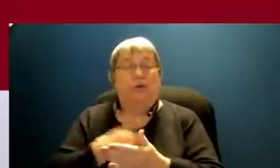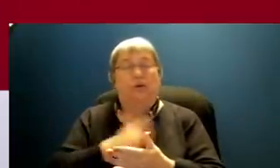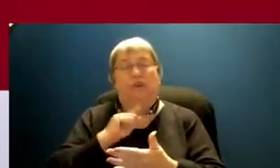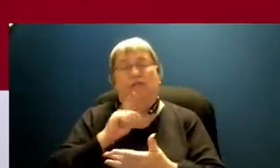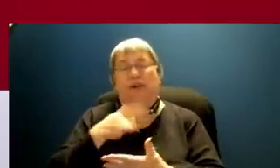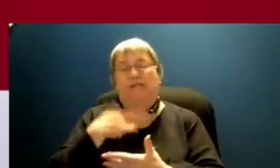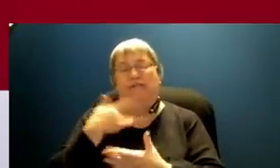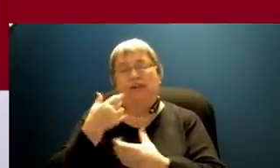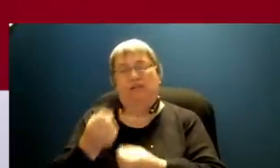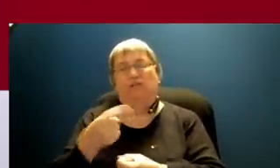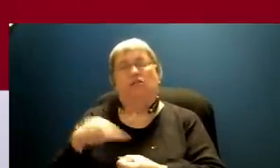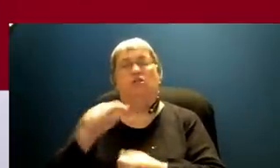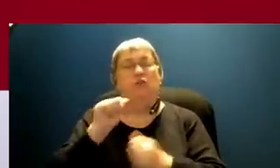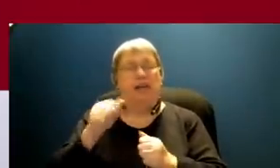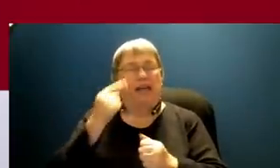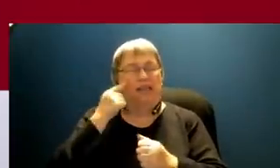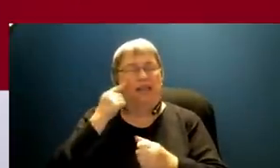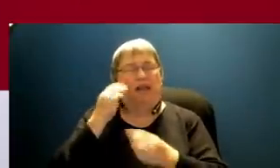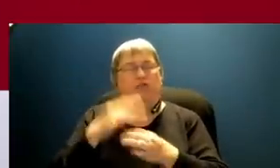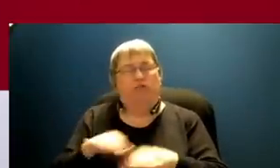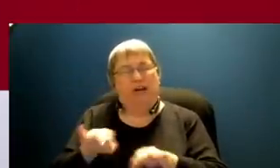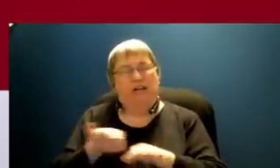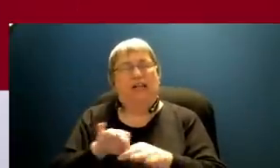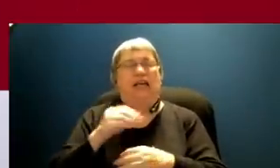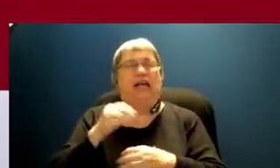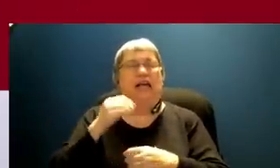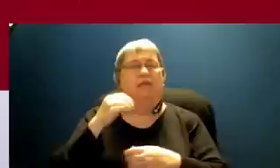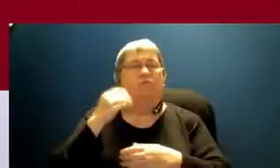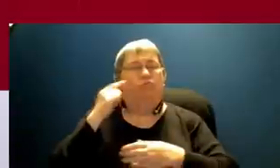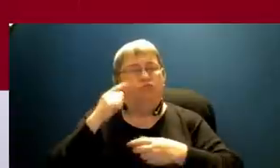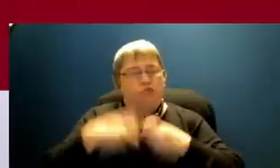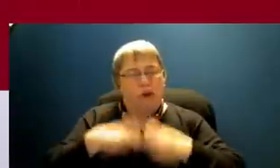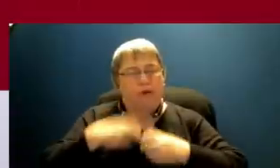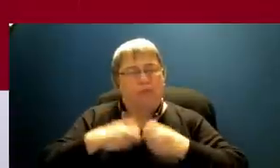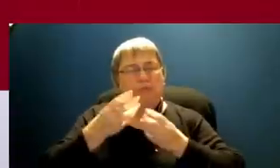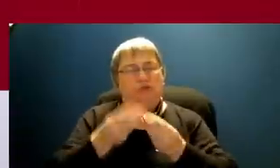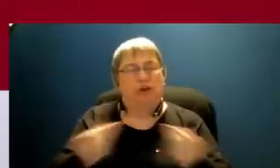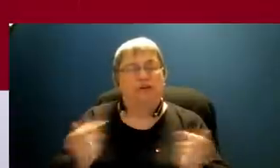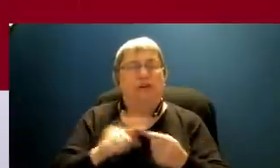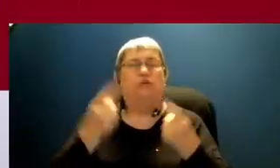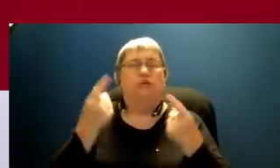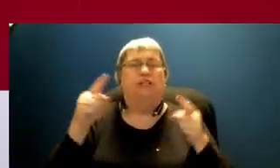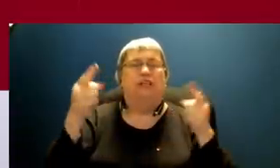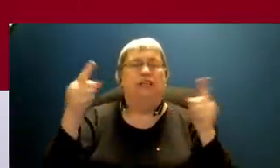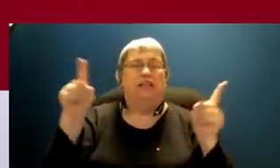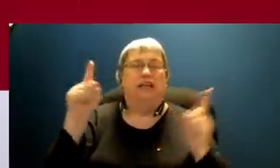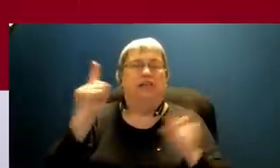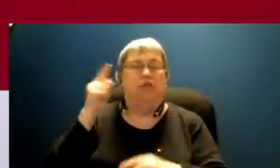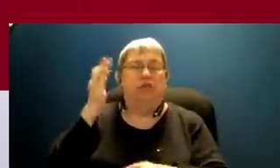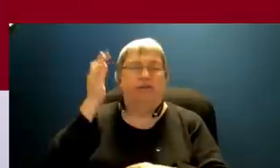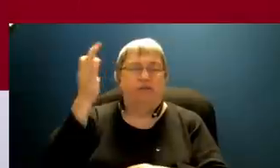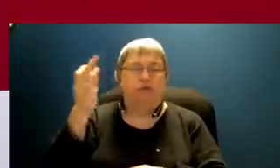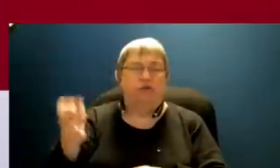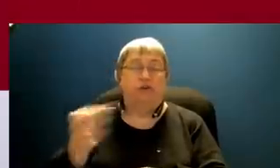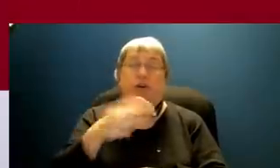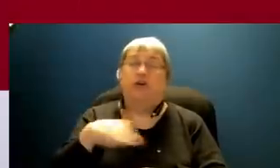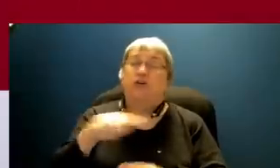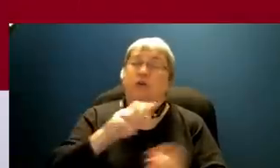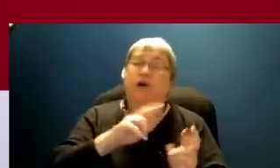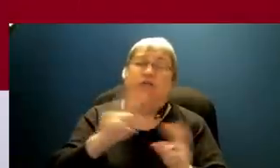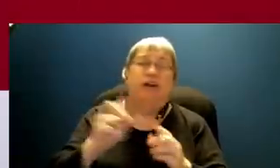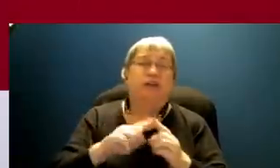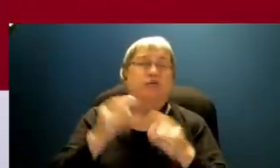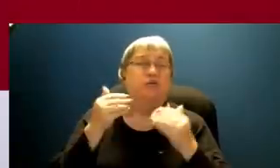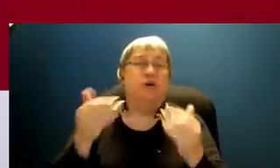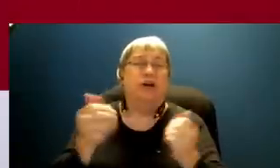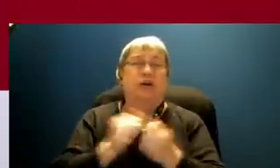and engage in creative problem solving to succeed in the workforce of tomorrow. You are ready to pursue your passions and